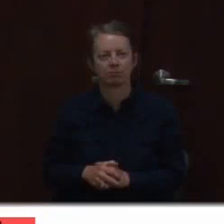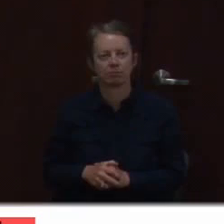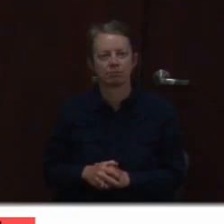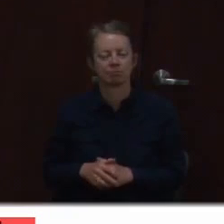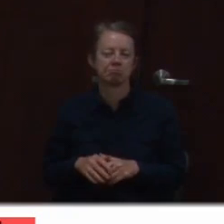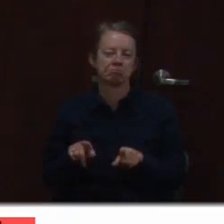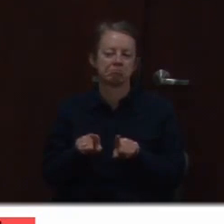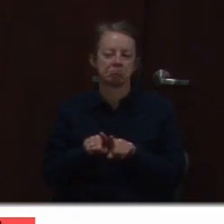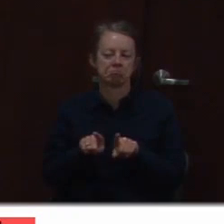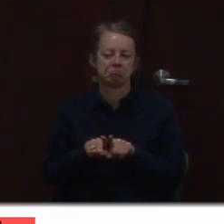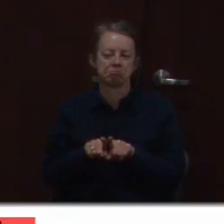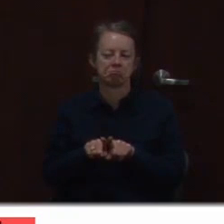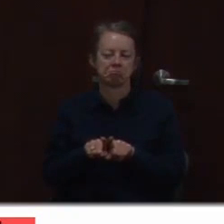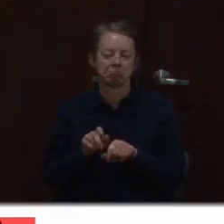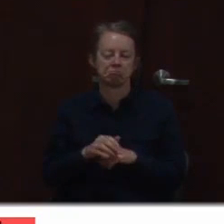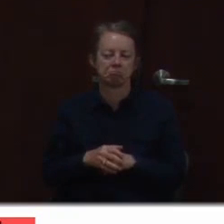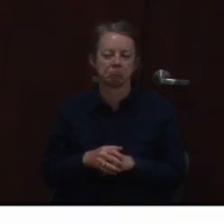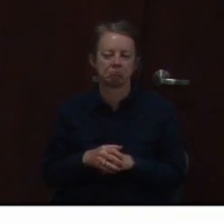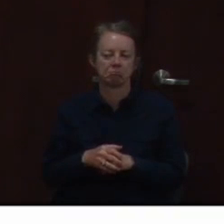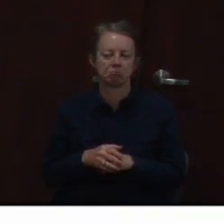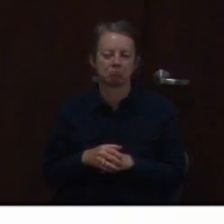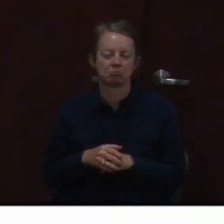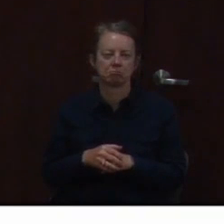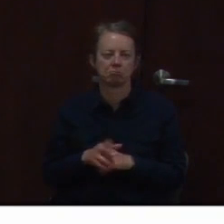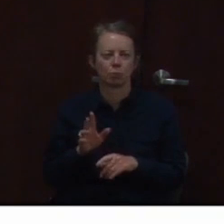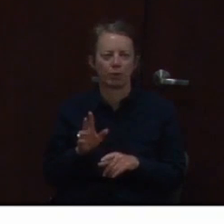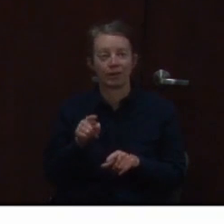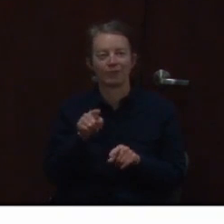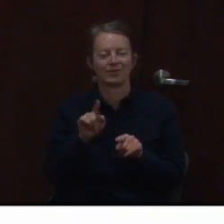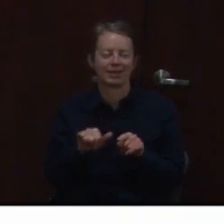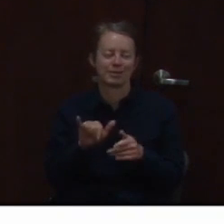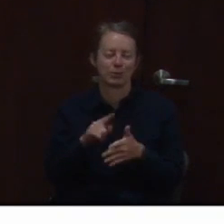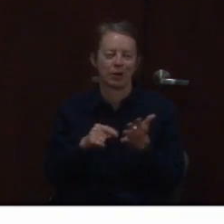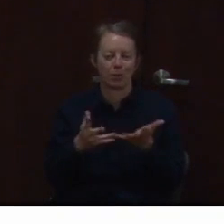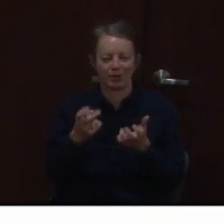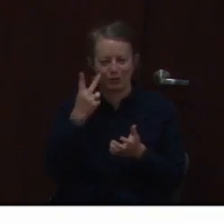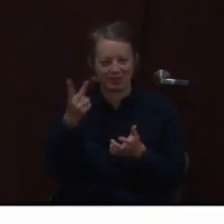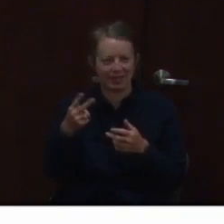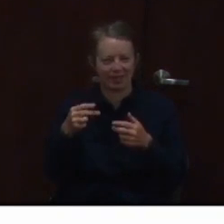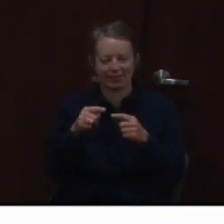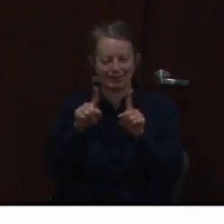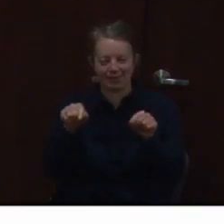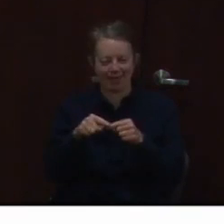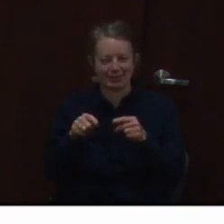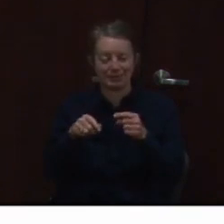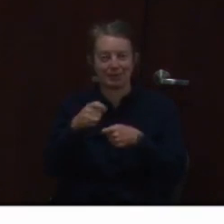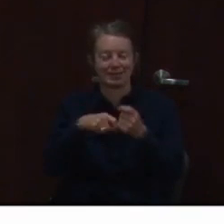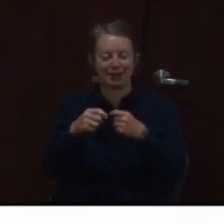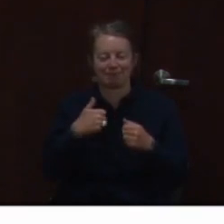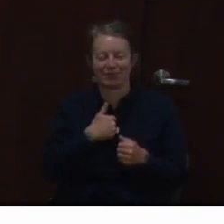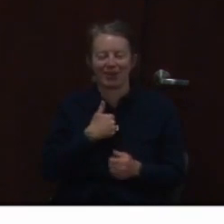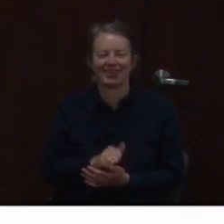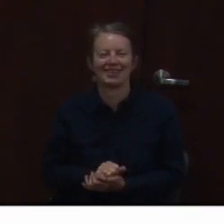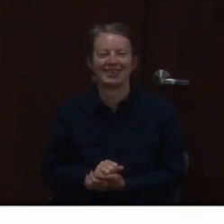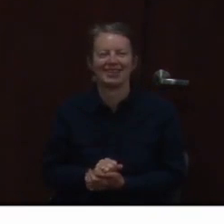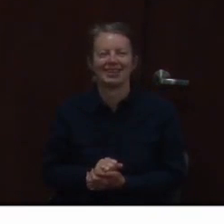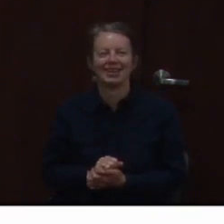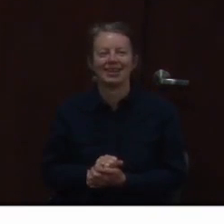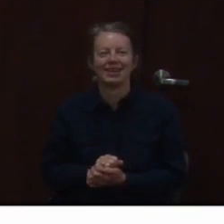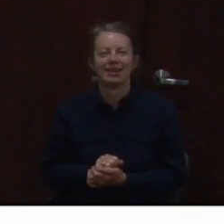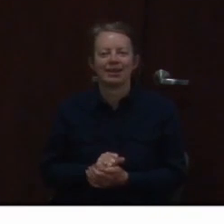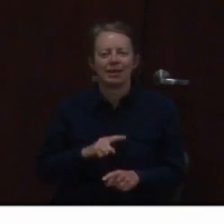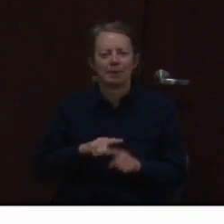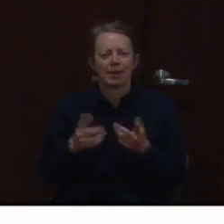I think it's wanted to, let me see, let me go, there was, I'm sorry, those were a little out of place. I apologize for that. I did want